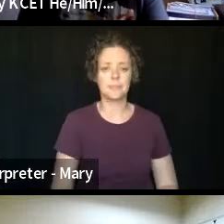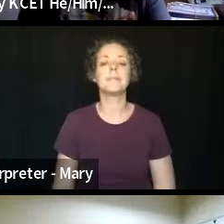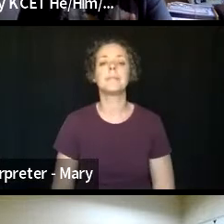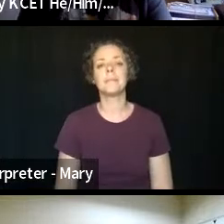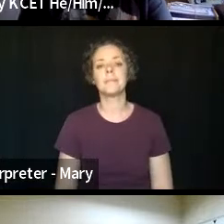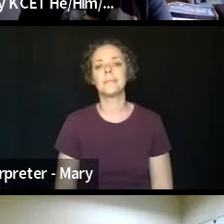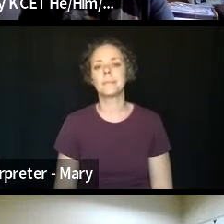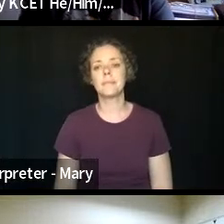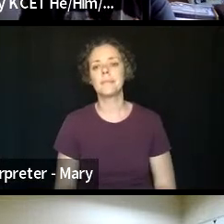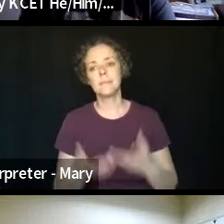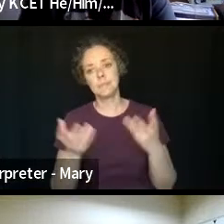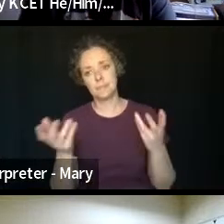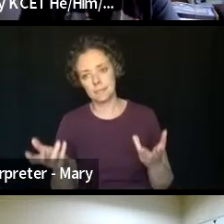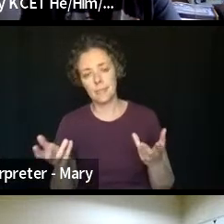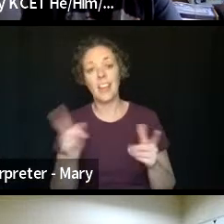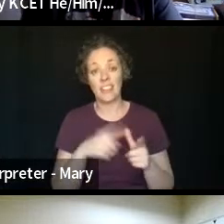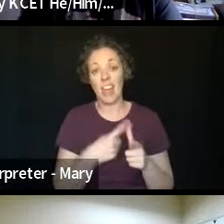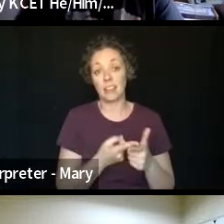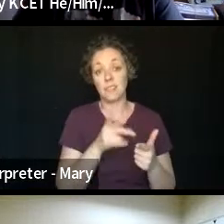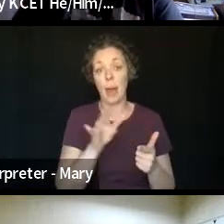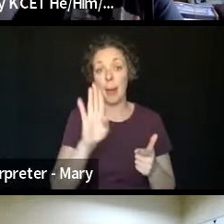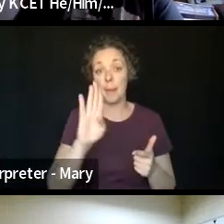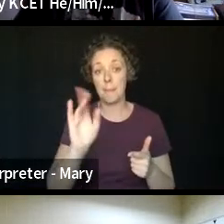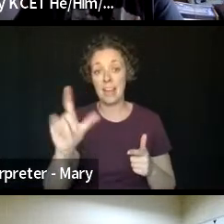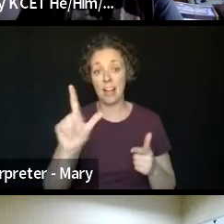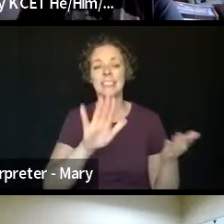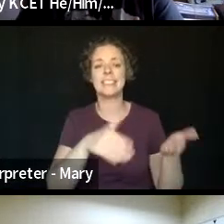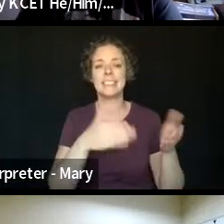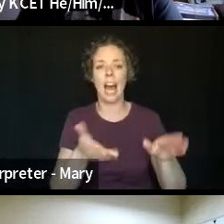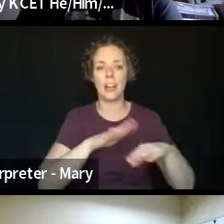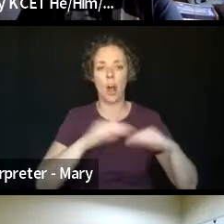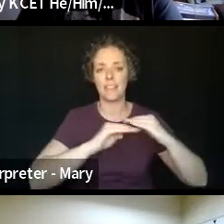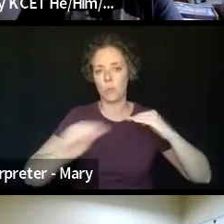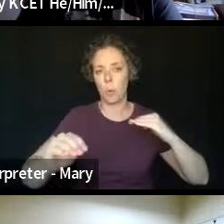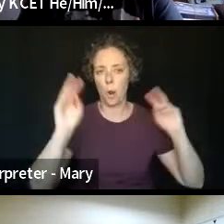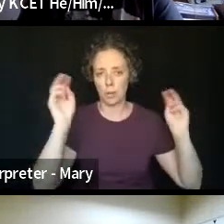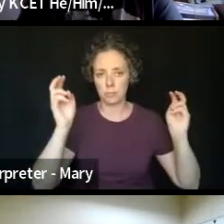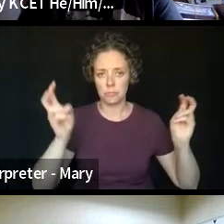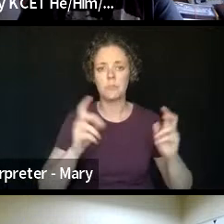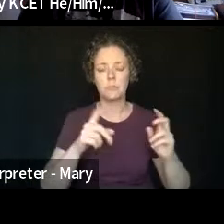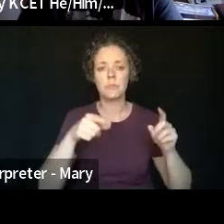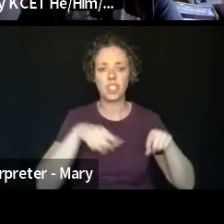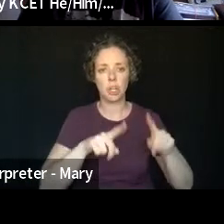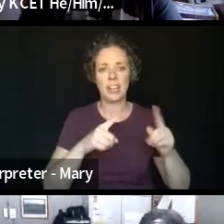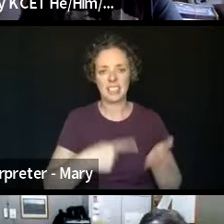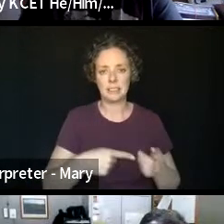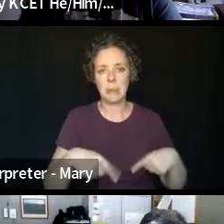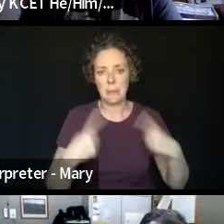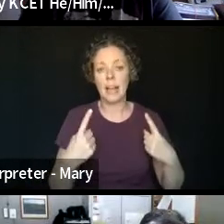so it died on the floor, and so it is done for the year.